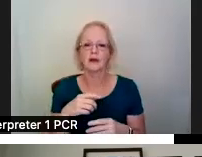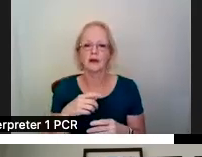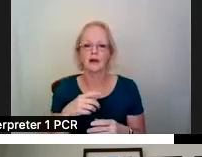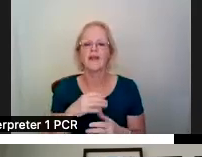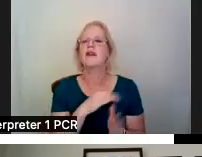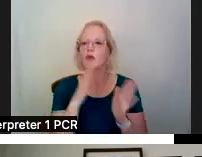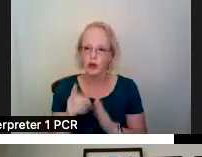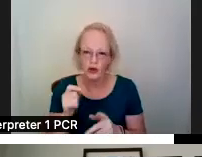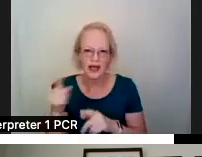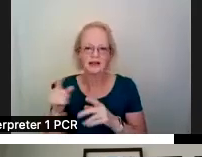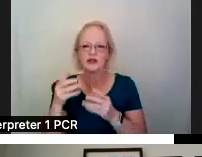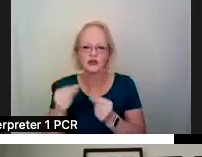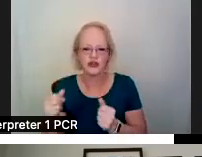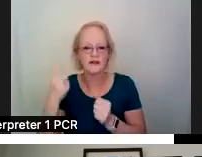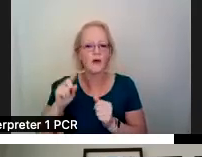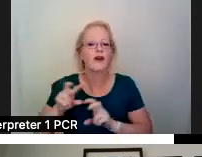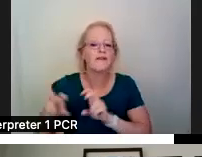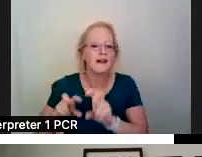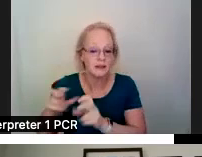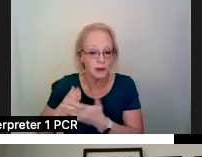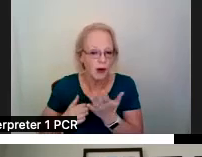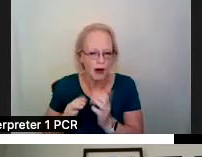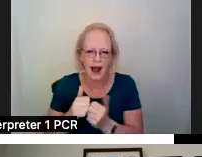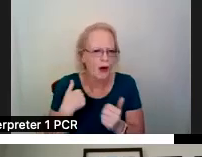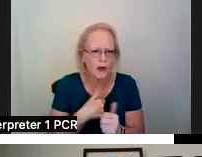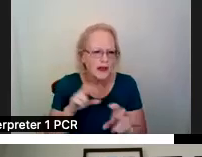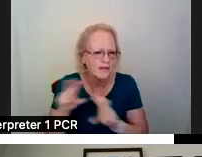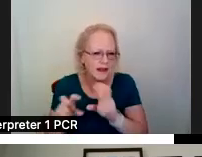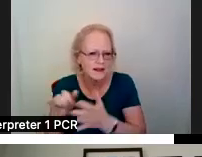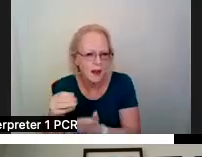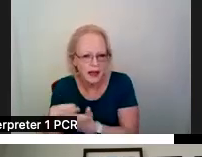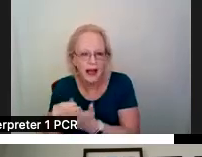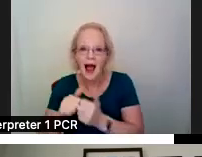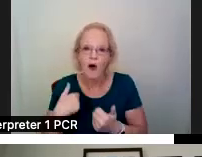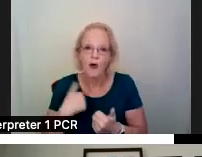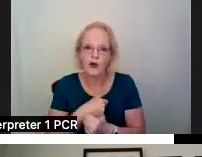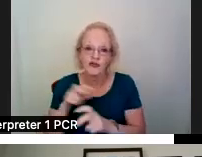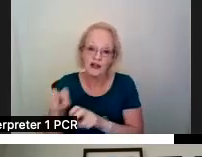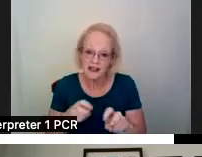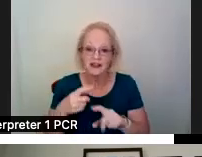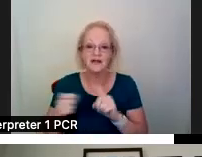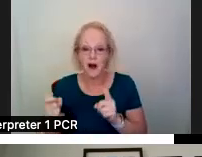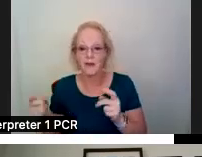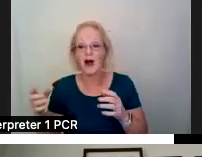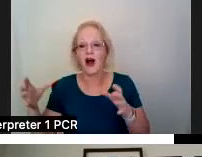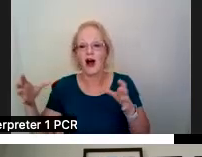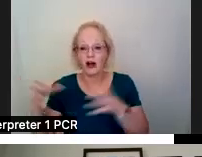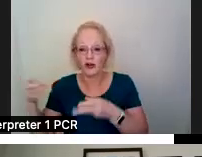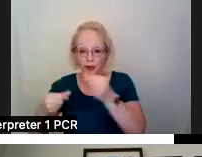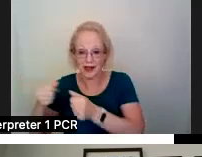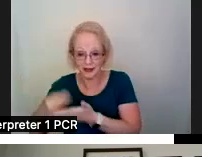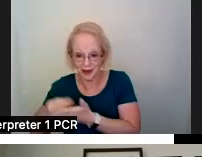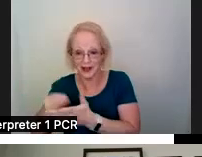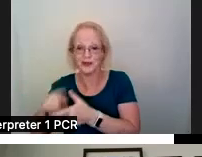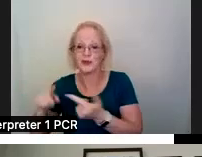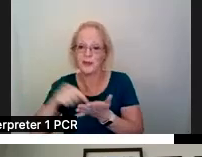investment side. How should we invest the money? How should we transition from accumulation to payout? And we did a bunch of that work. And by 2012, we had